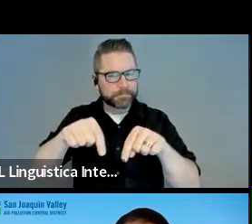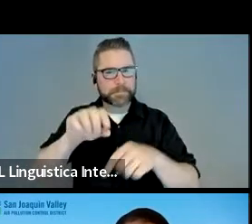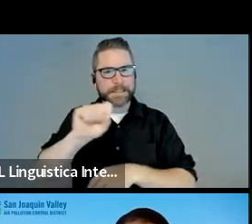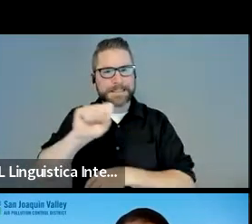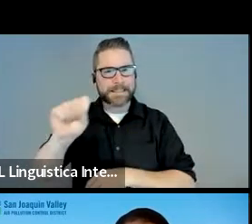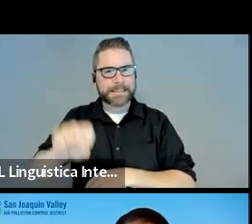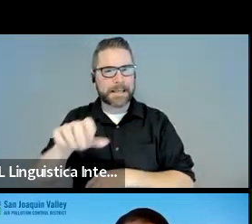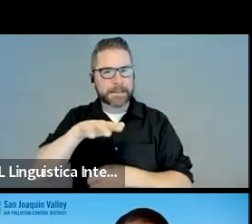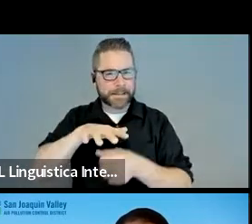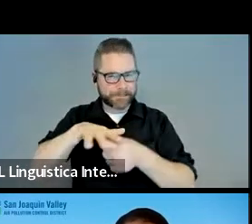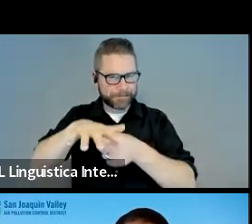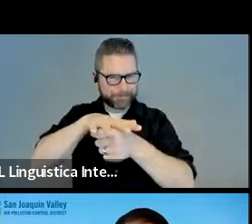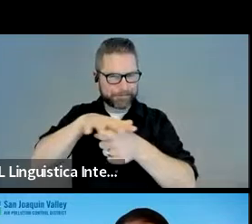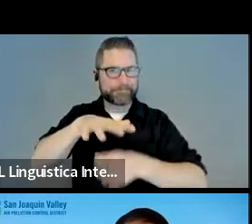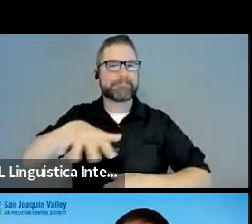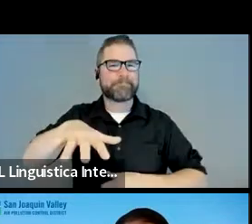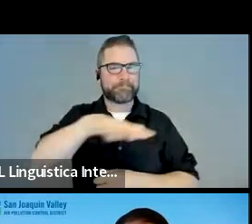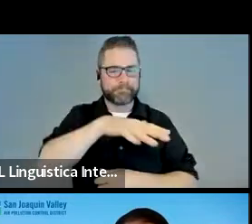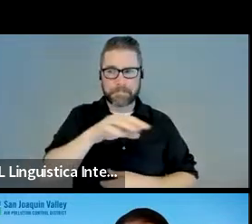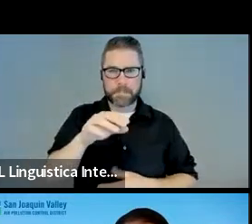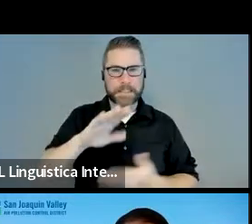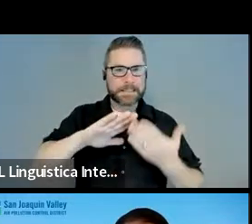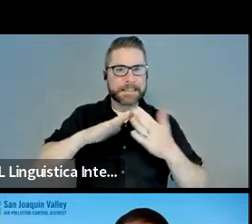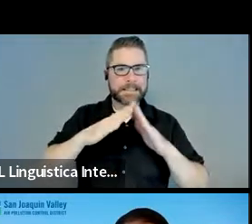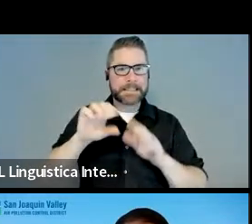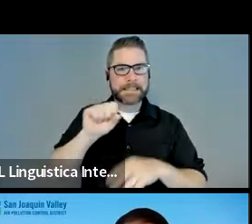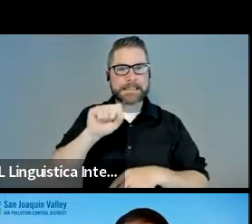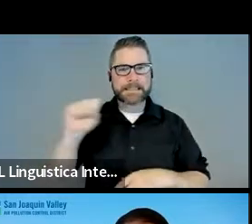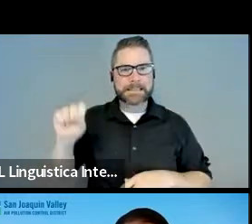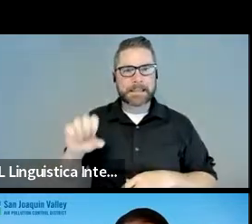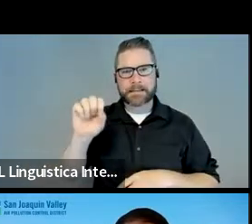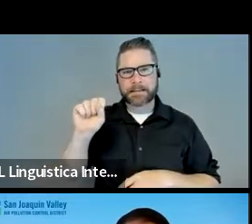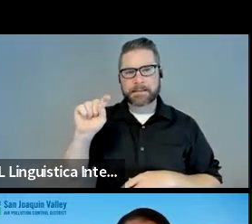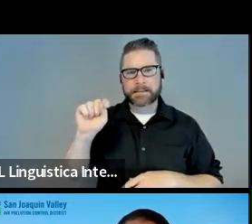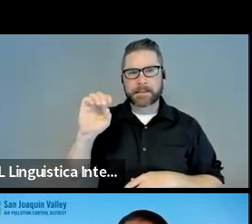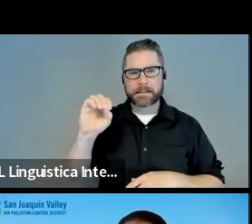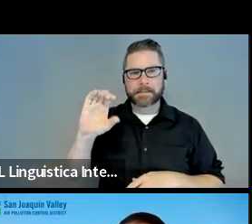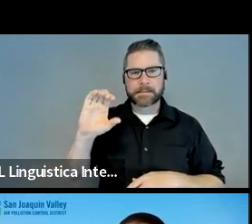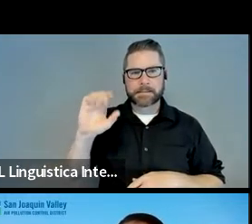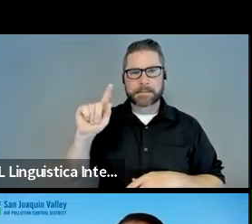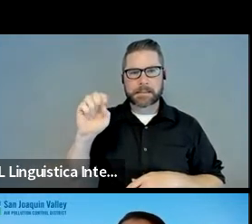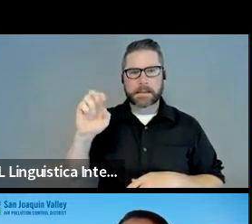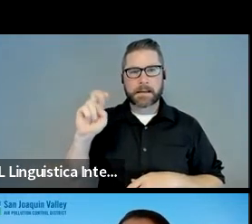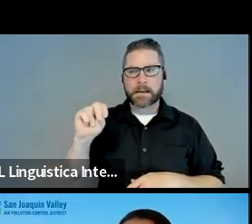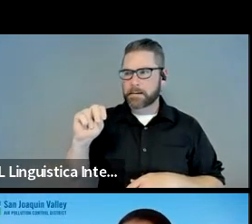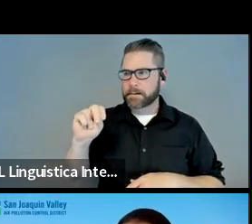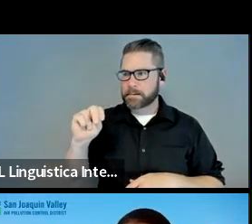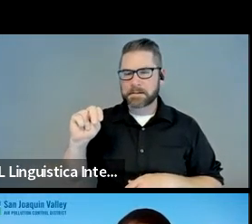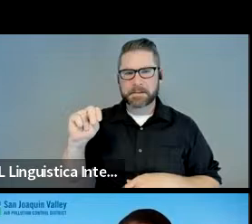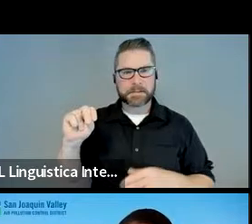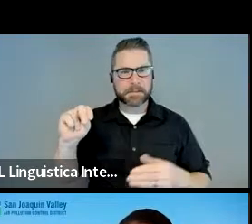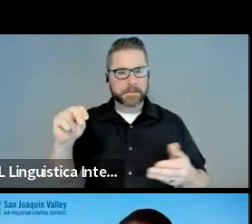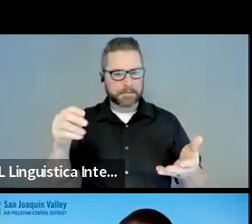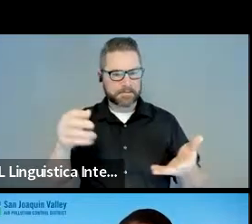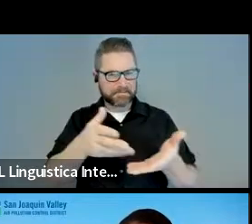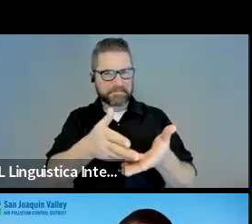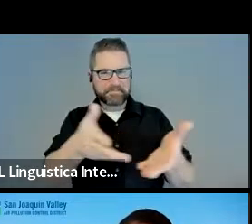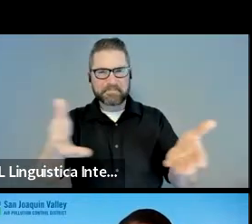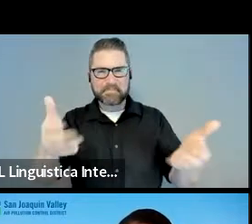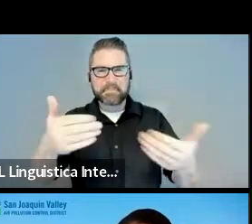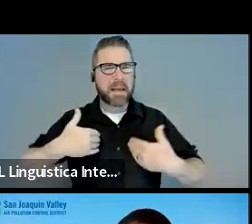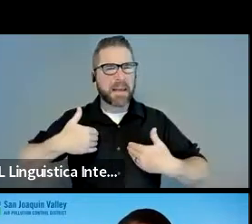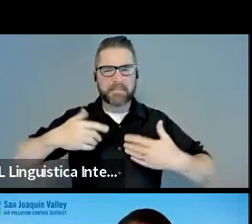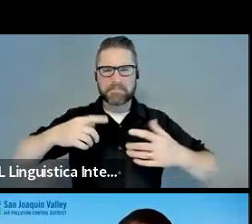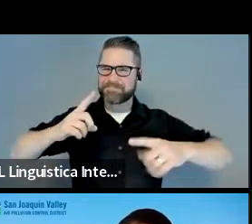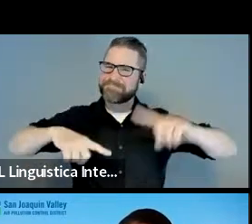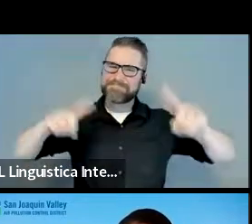Stockton brings to us a variety of items such as,